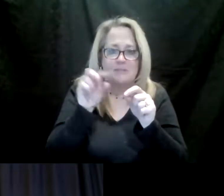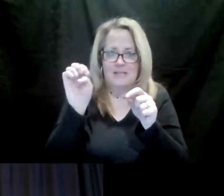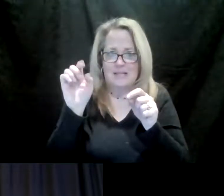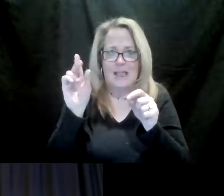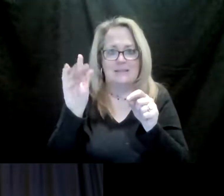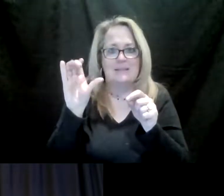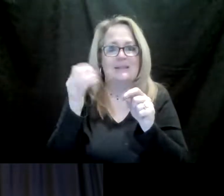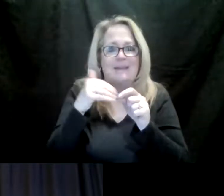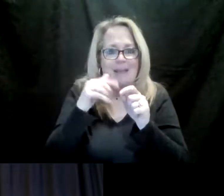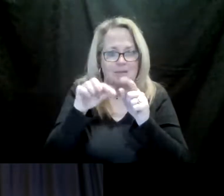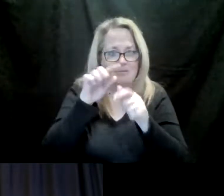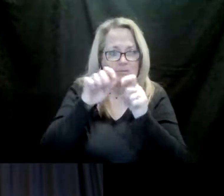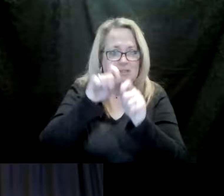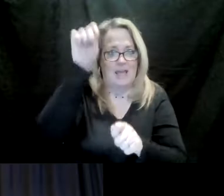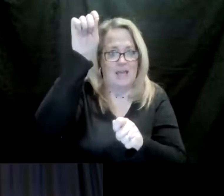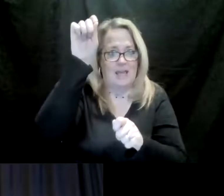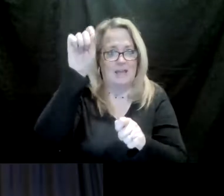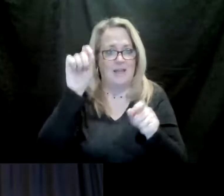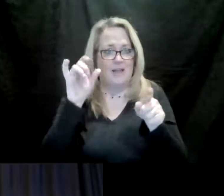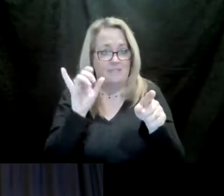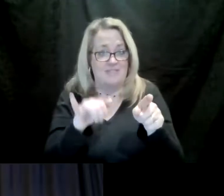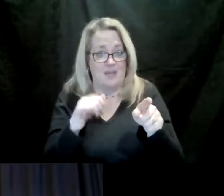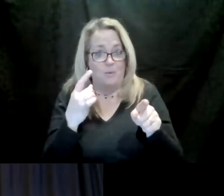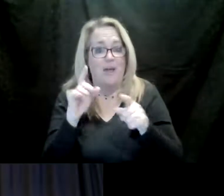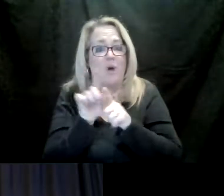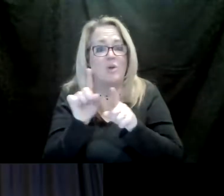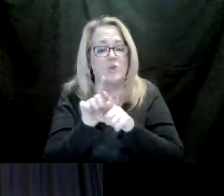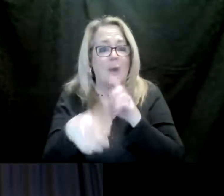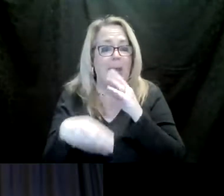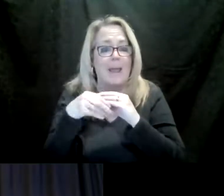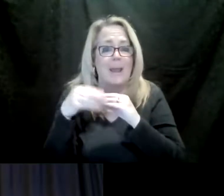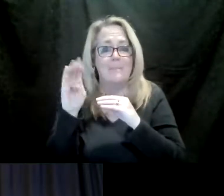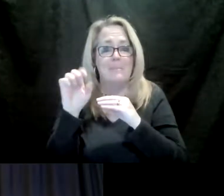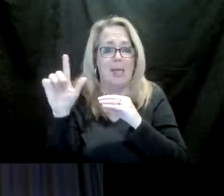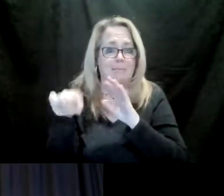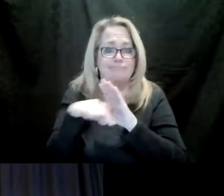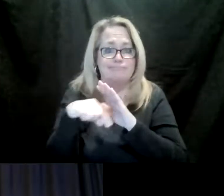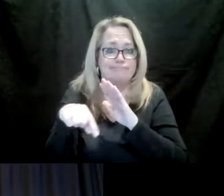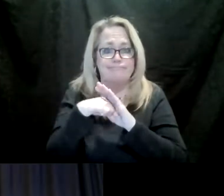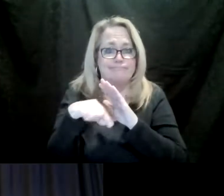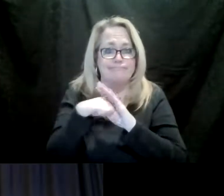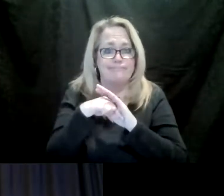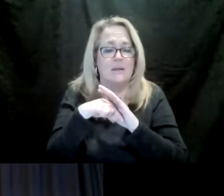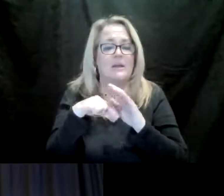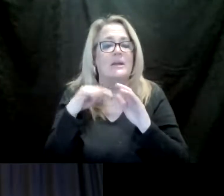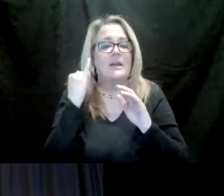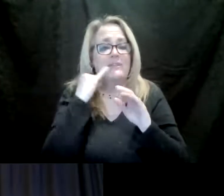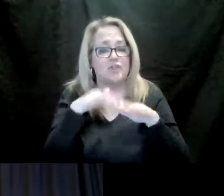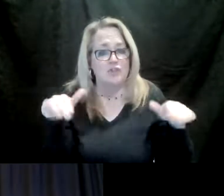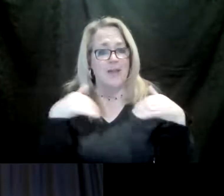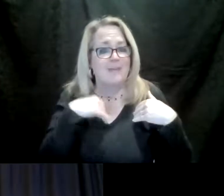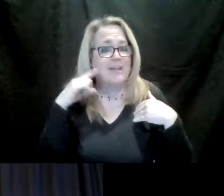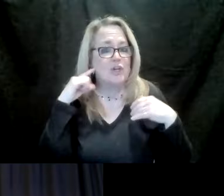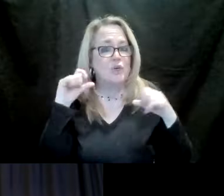elastic through. And in this one, I also added a bell for children who have some hearing because it adds a